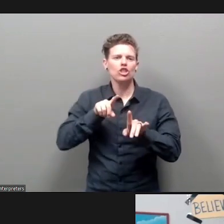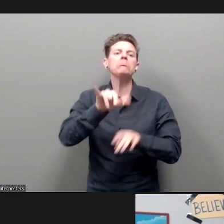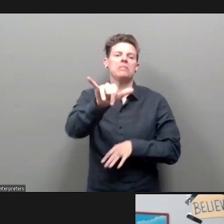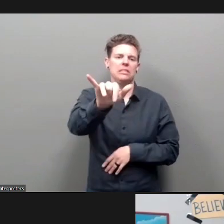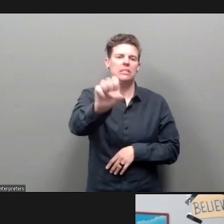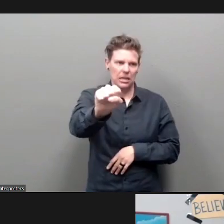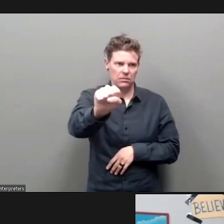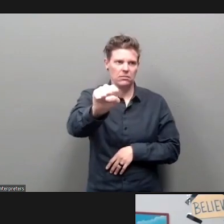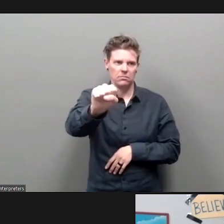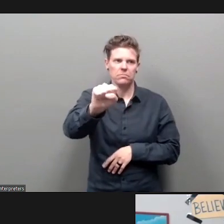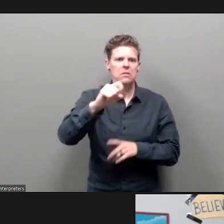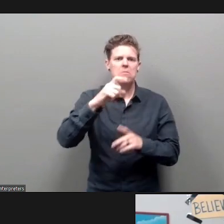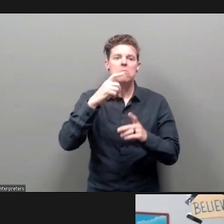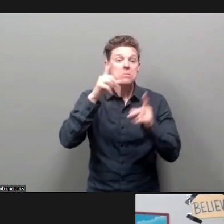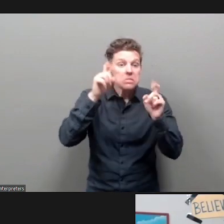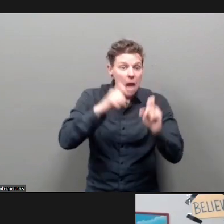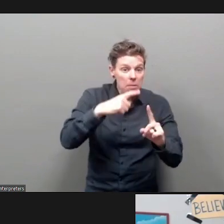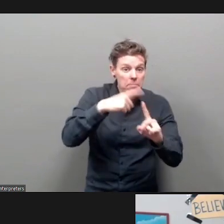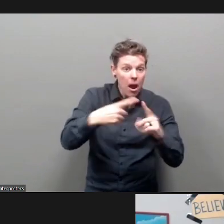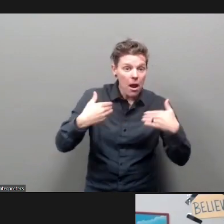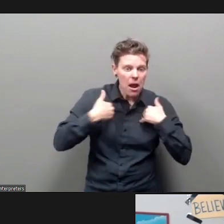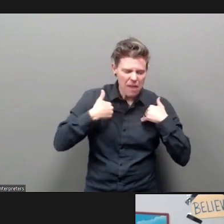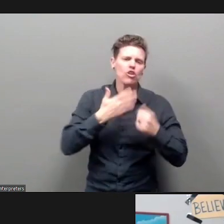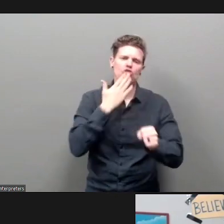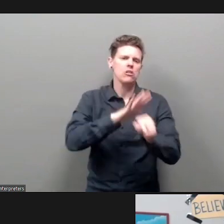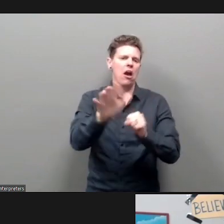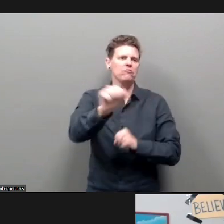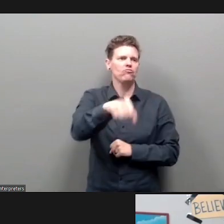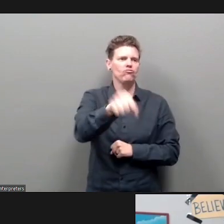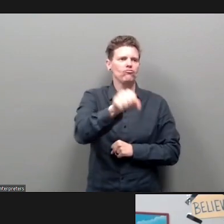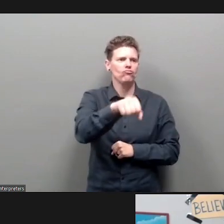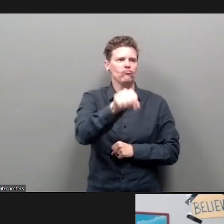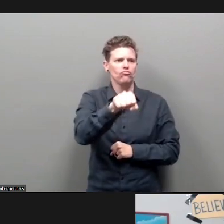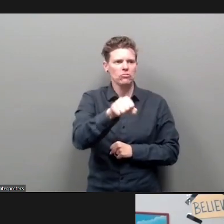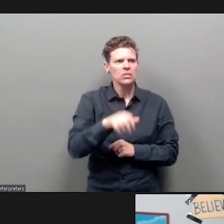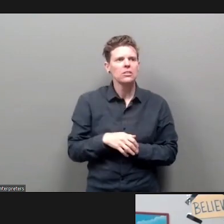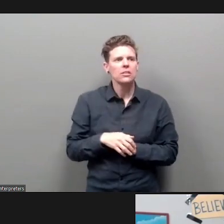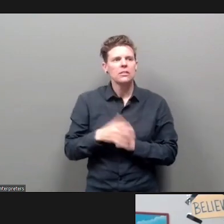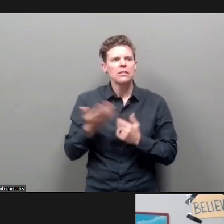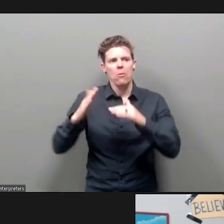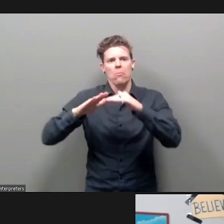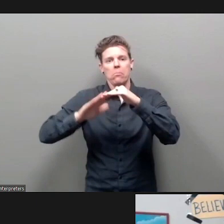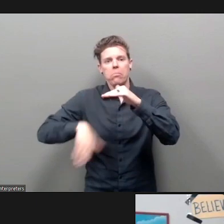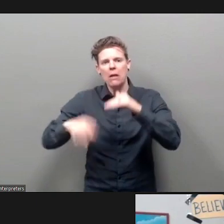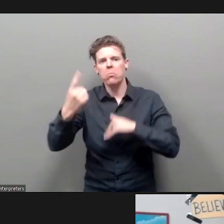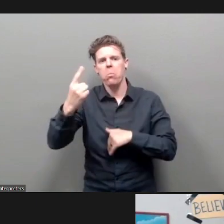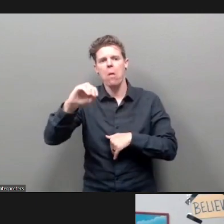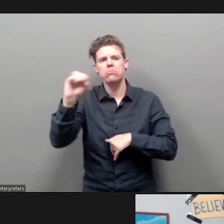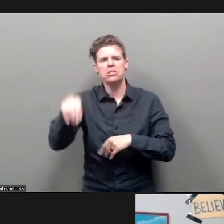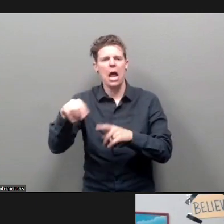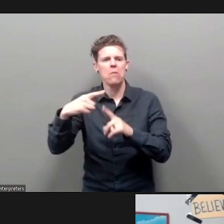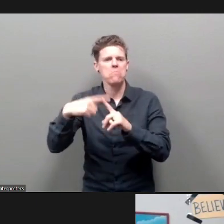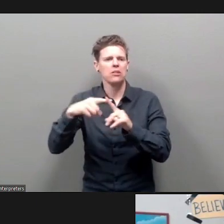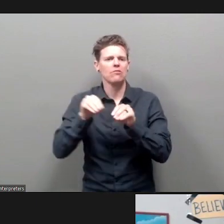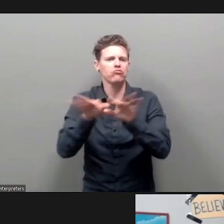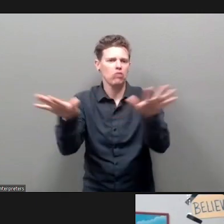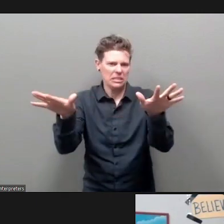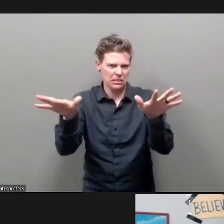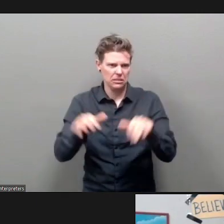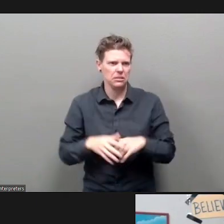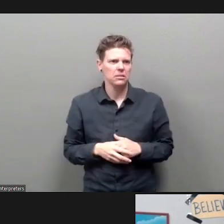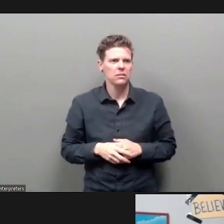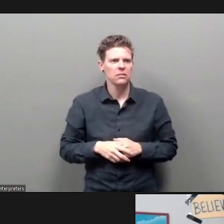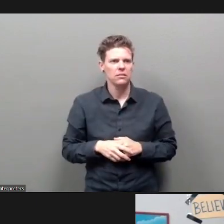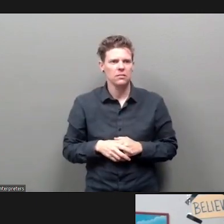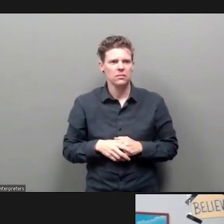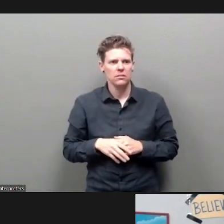COVID. False positivity rate, less than 1%. Jeffrey, I see you on the list now. Was that the question you meant to ask?